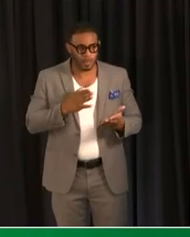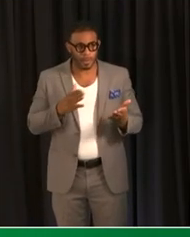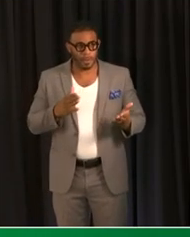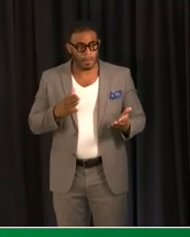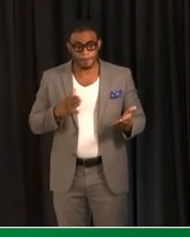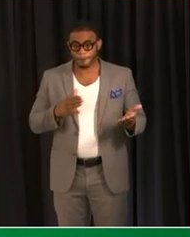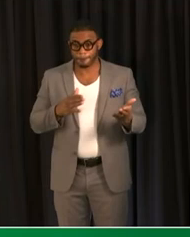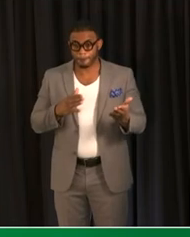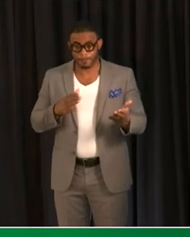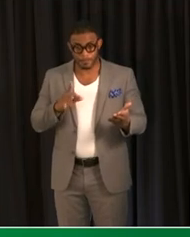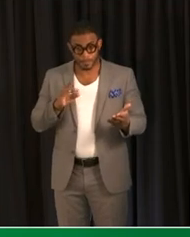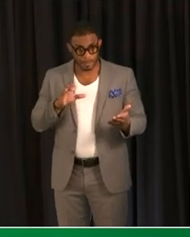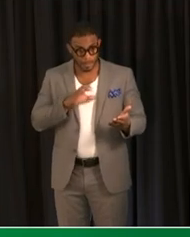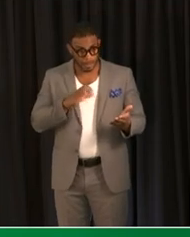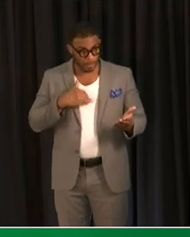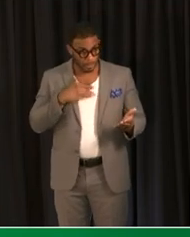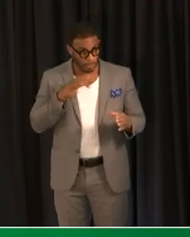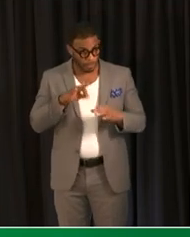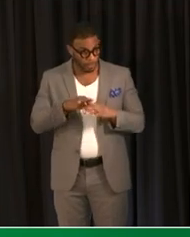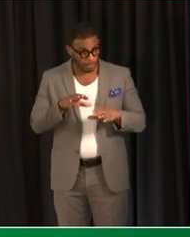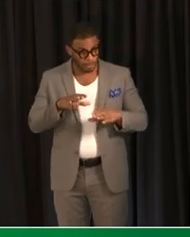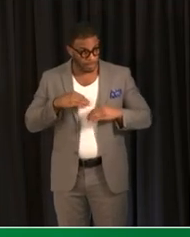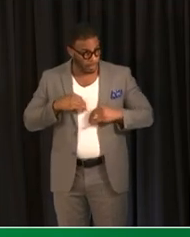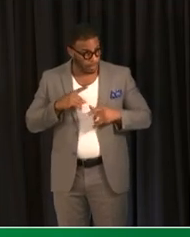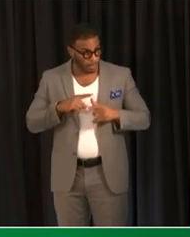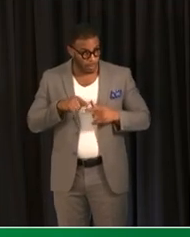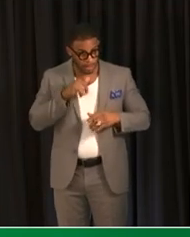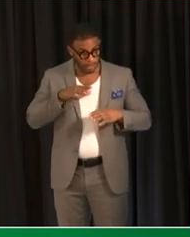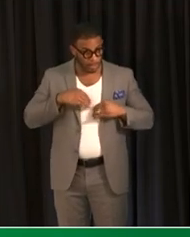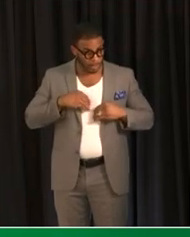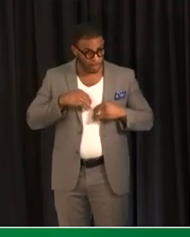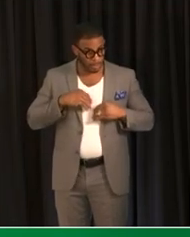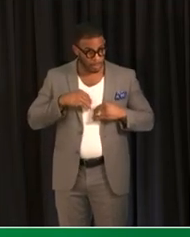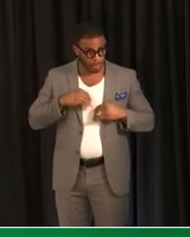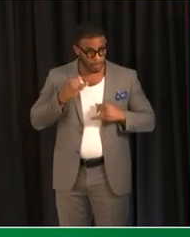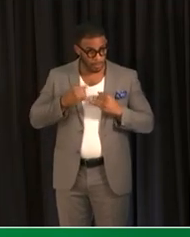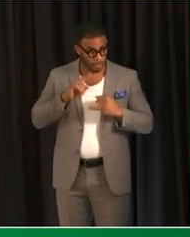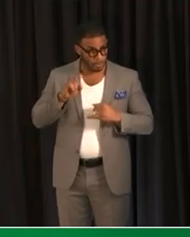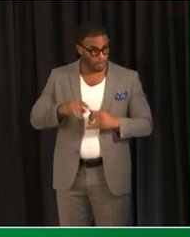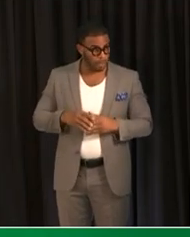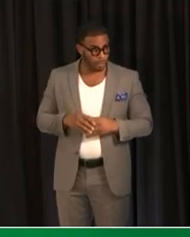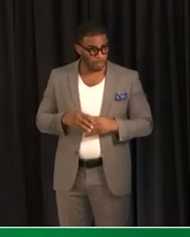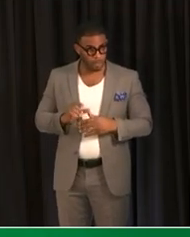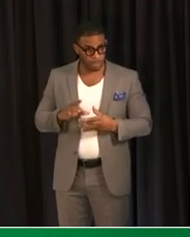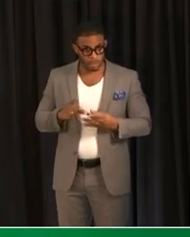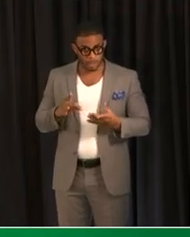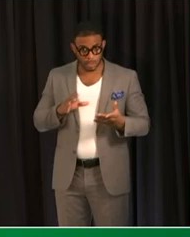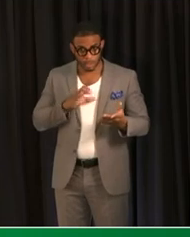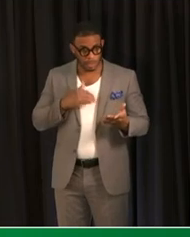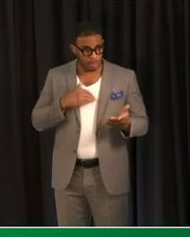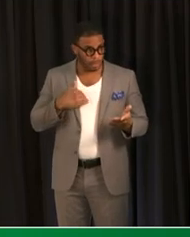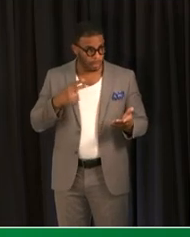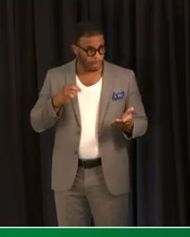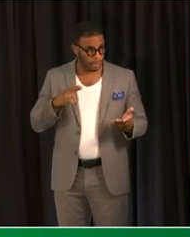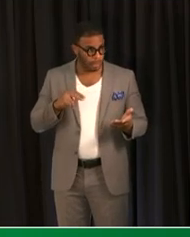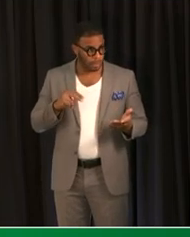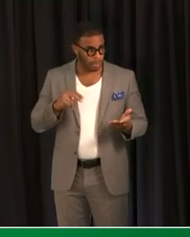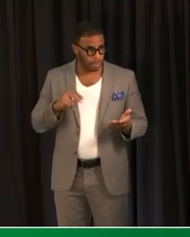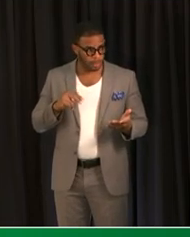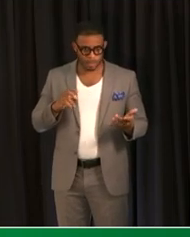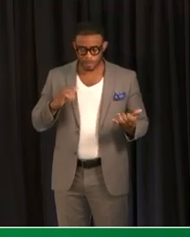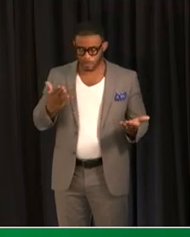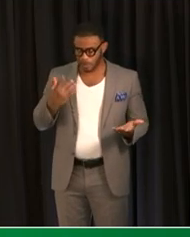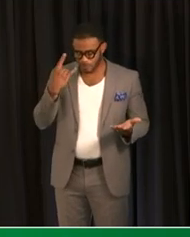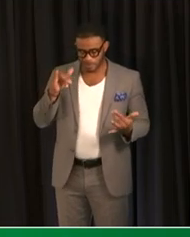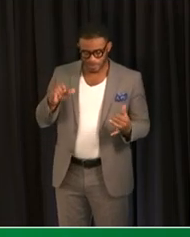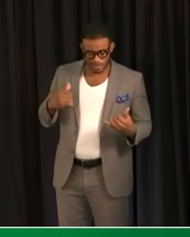board. Our council members, do you vote to take it or to not take the final question? What do you say, Councilmember Henderson? I think we have to